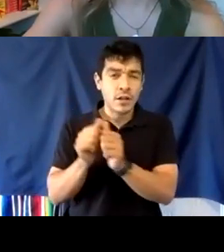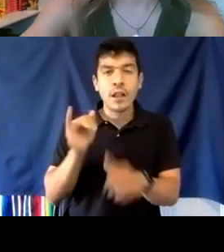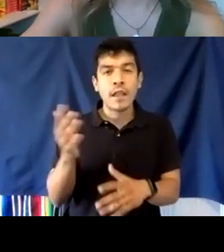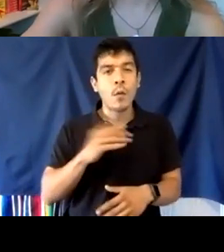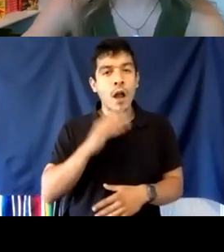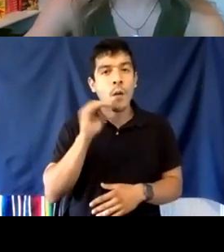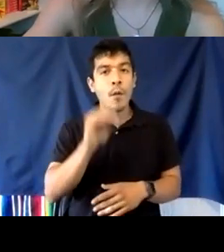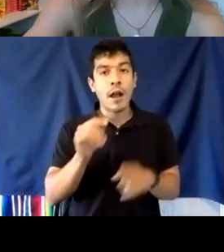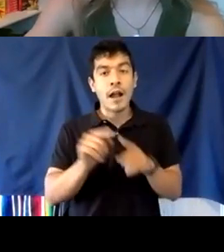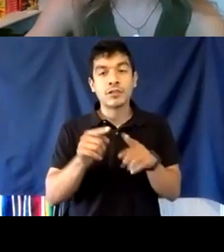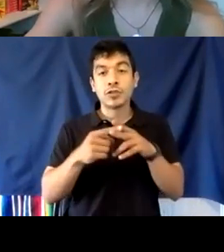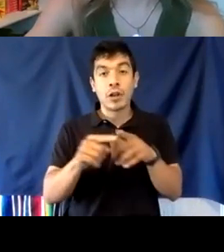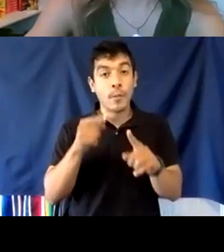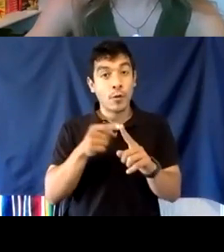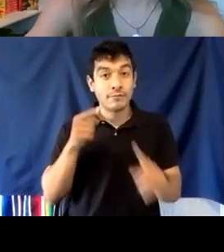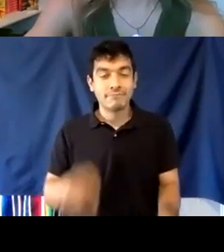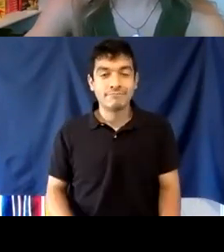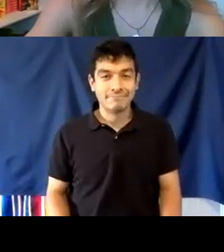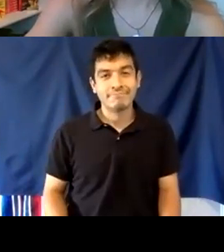as a starting point.